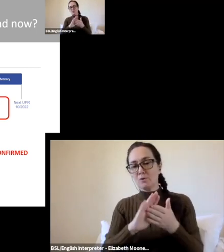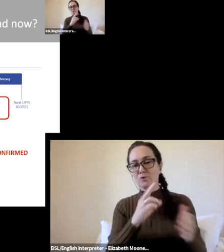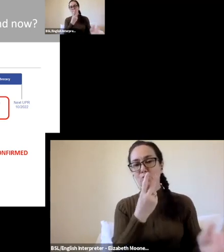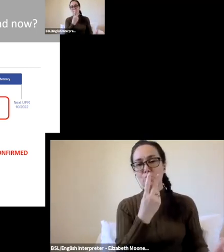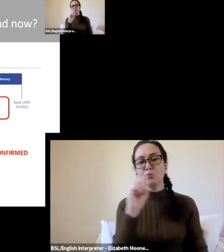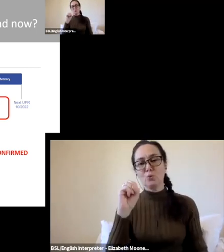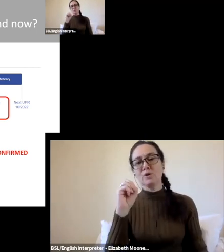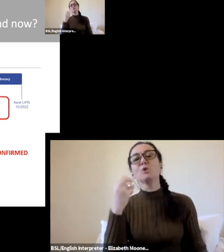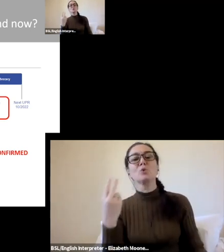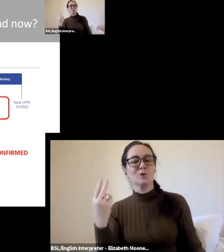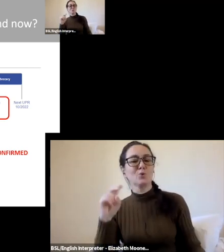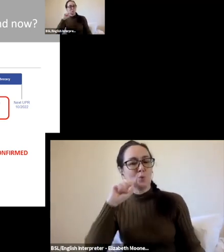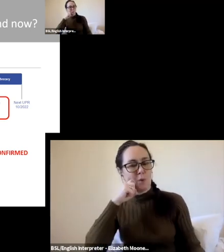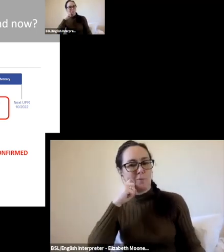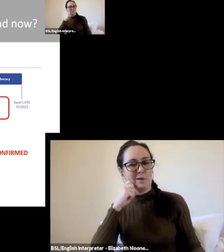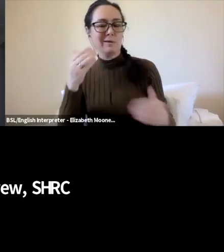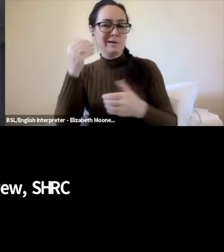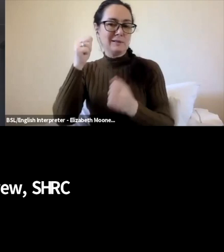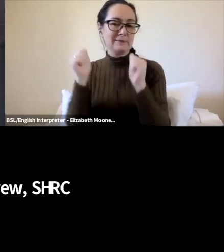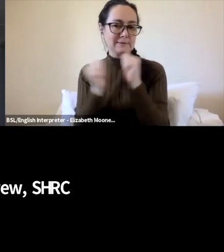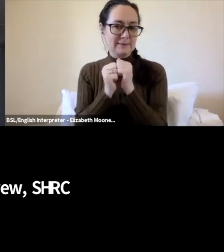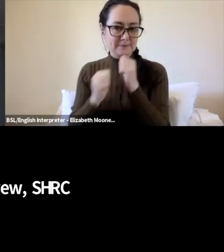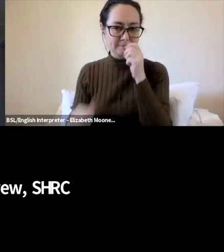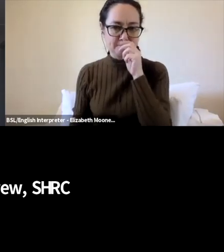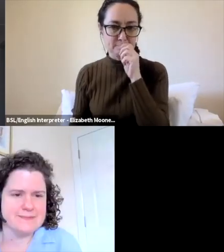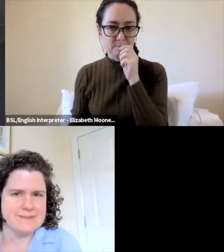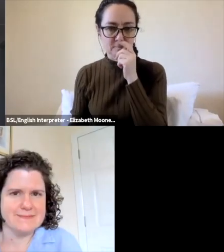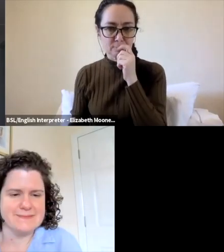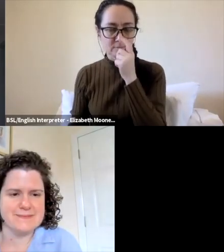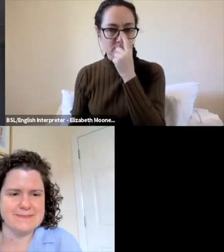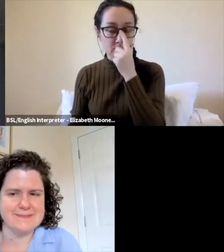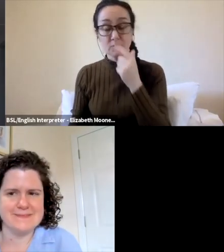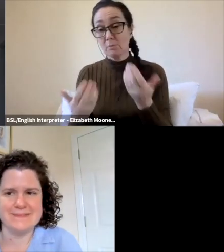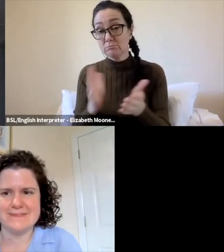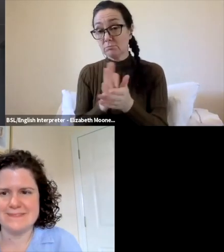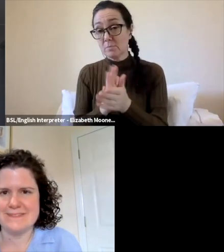So thank you, and I'm really happy to reply to any questions that you might have.